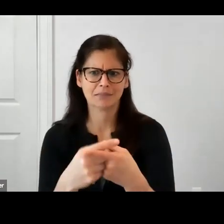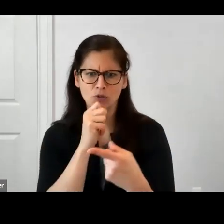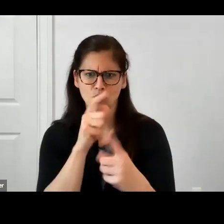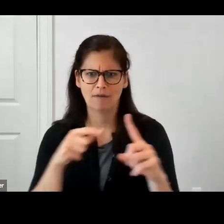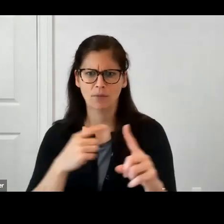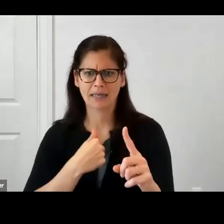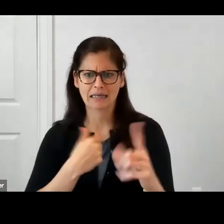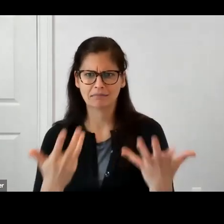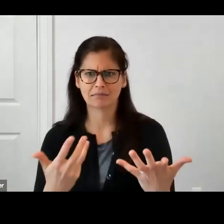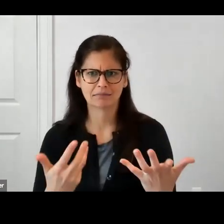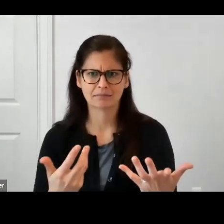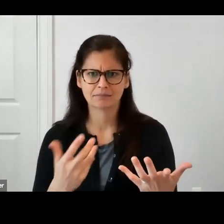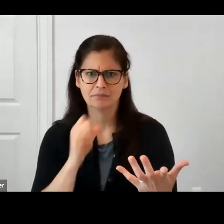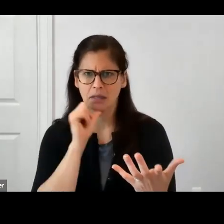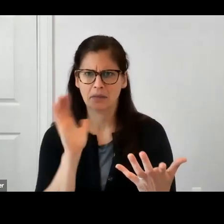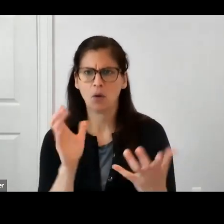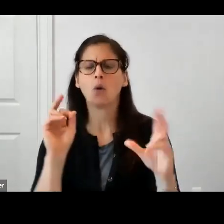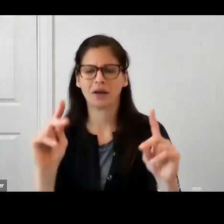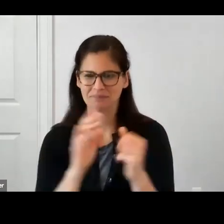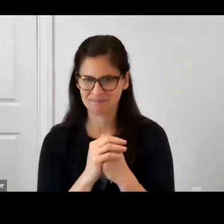me. It does not appear to be.